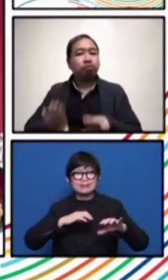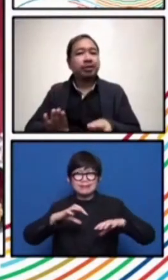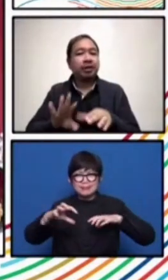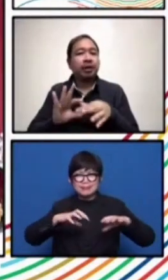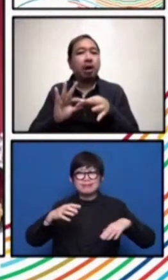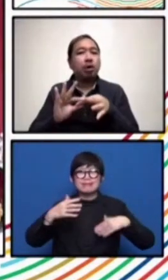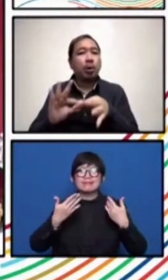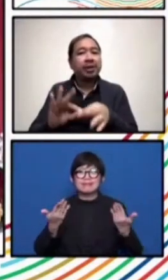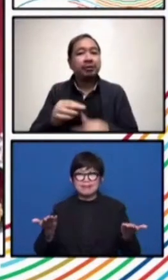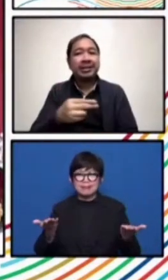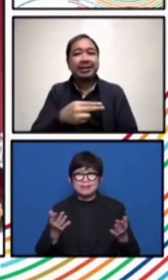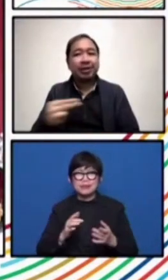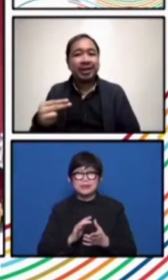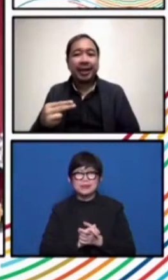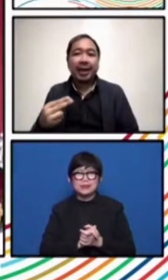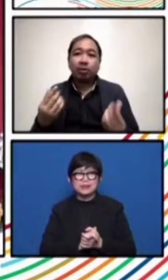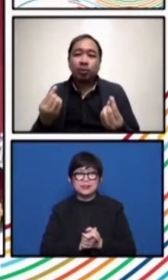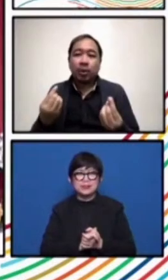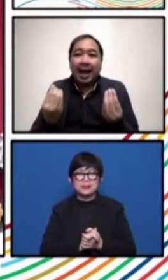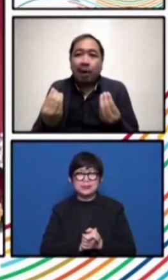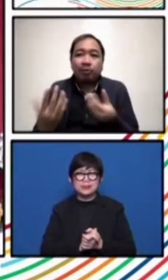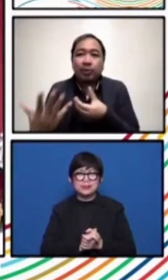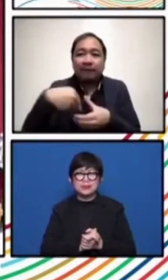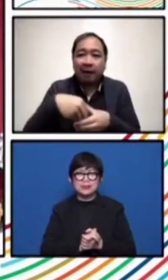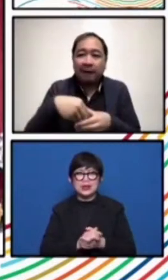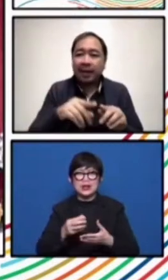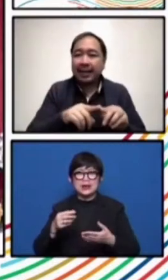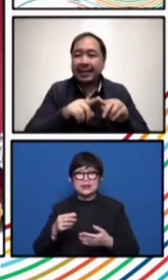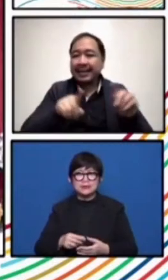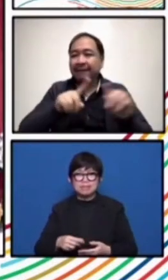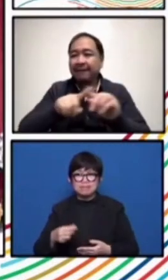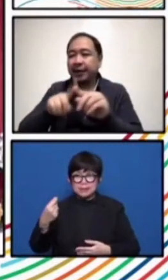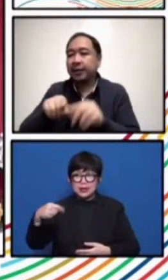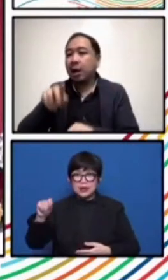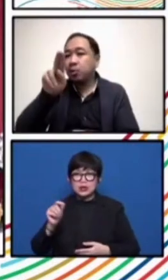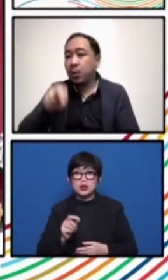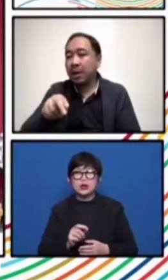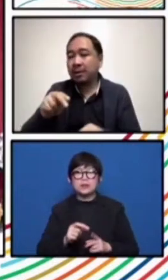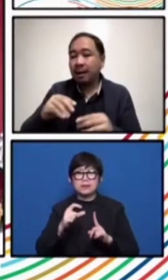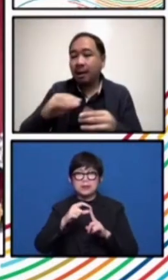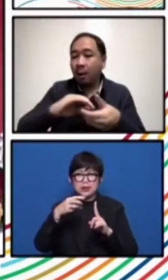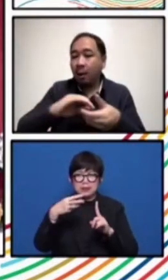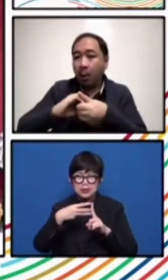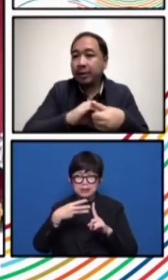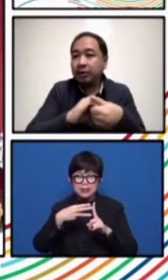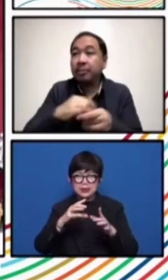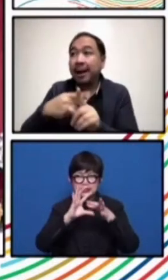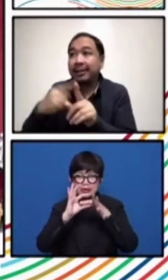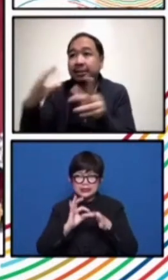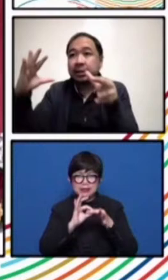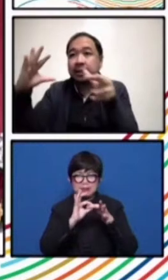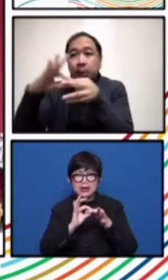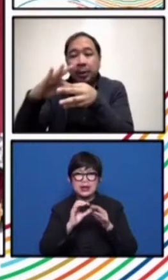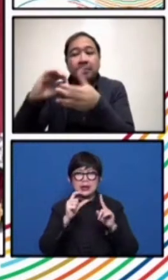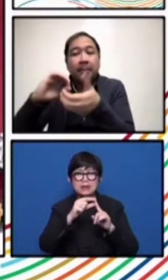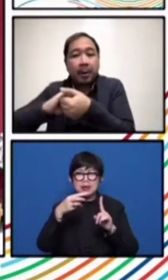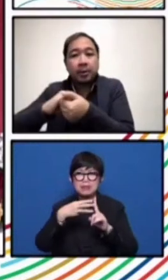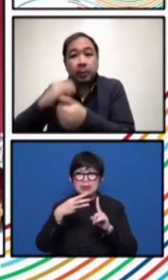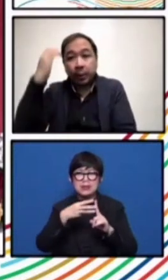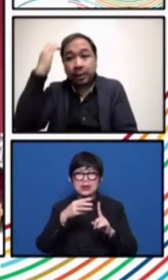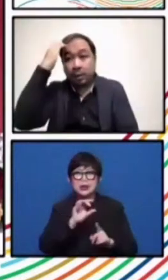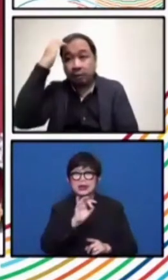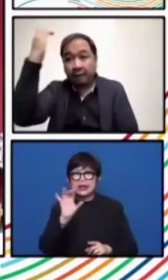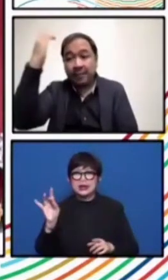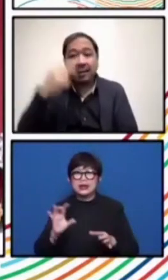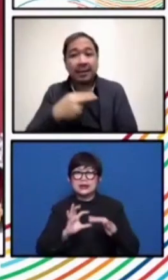with all other un agencies in Indonesia and also in partnership with the government of Indonesia I think what you shared with us is